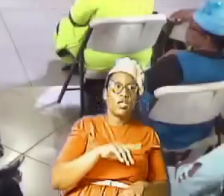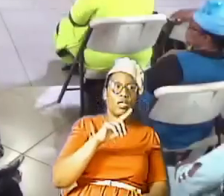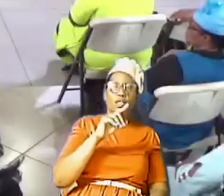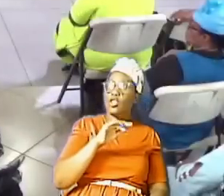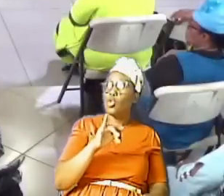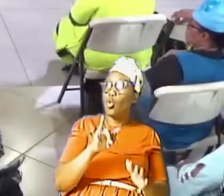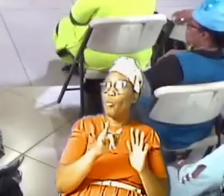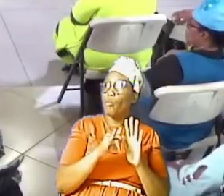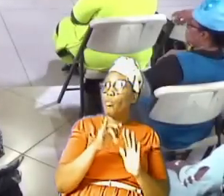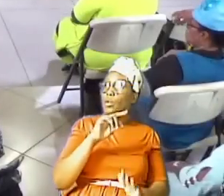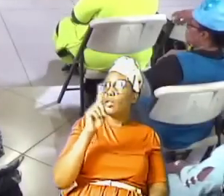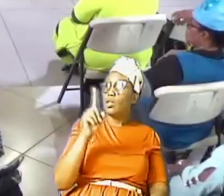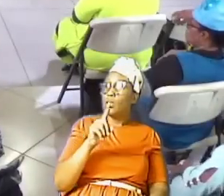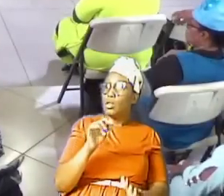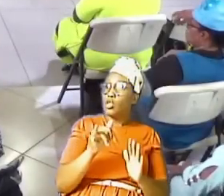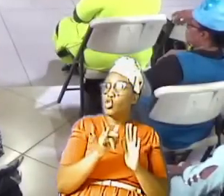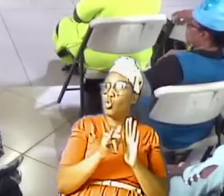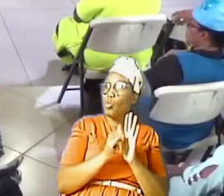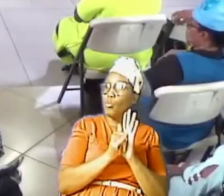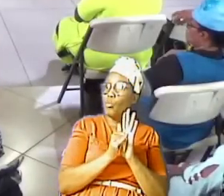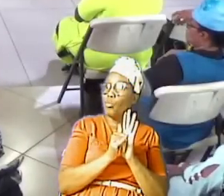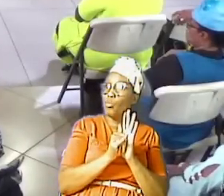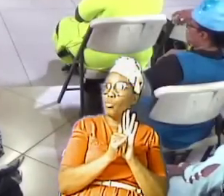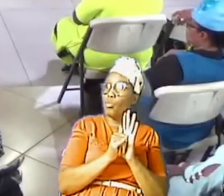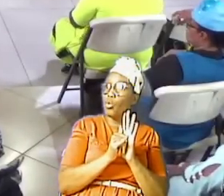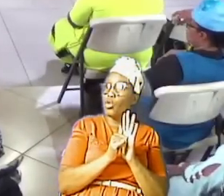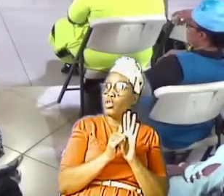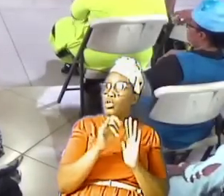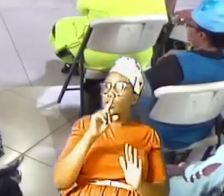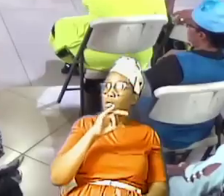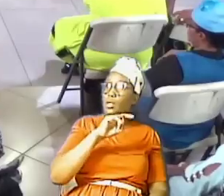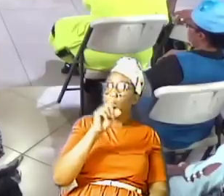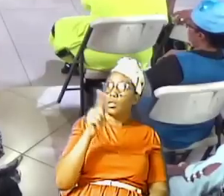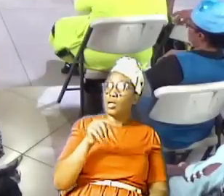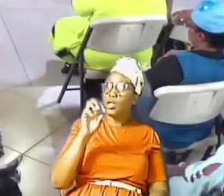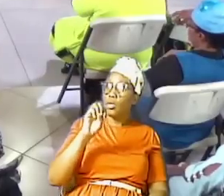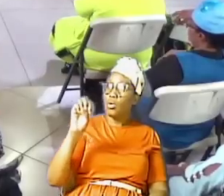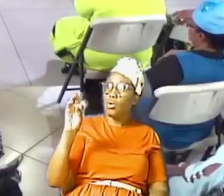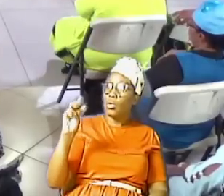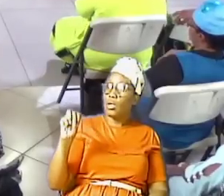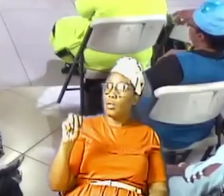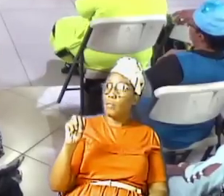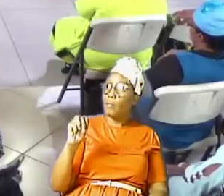night, please get on board this afternoon. Praise God.